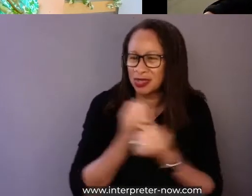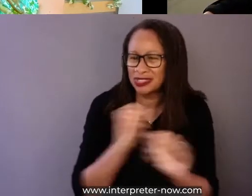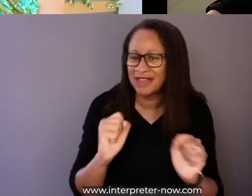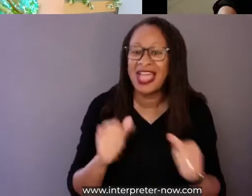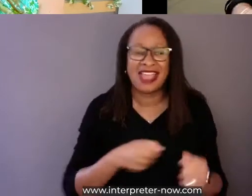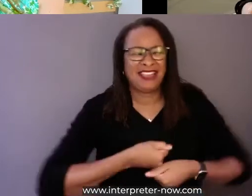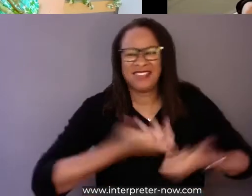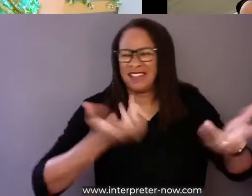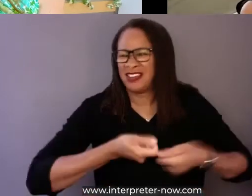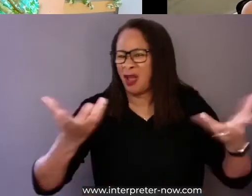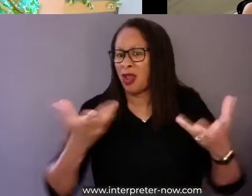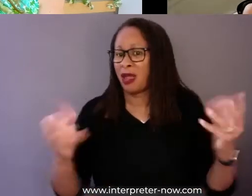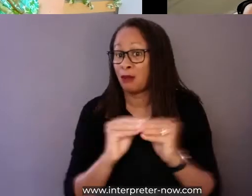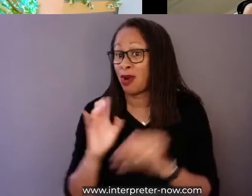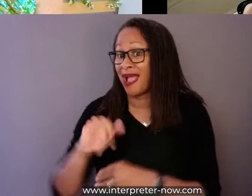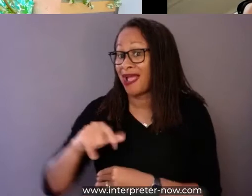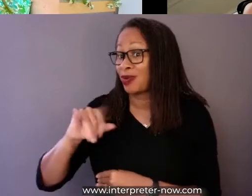their equity. And so